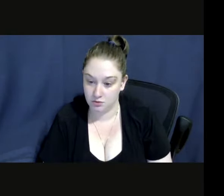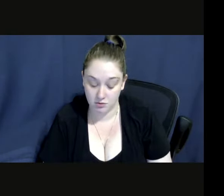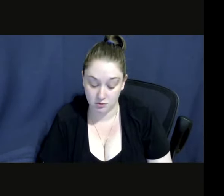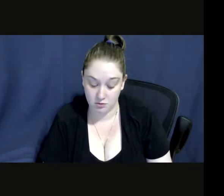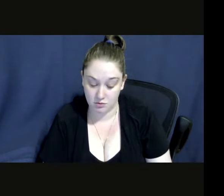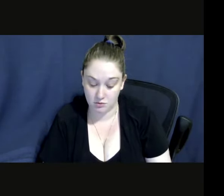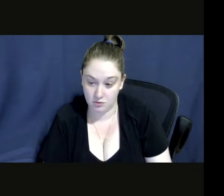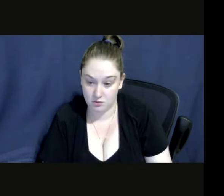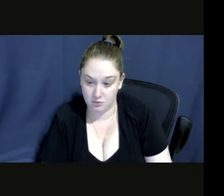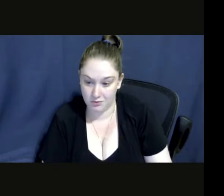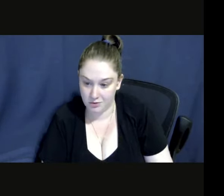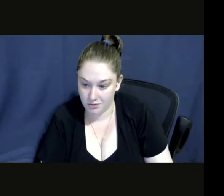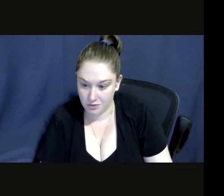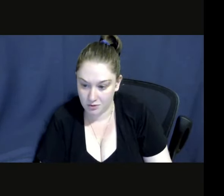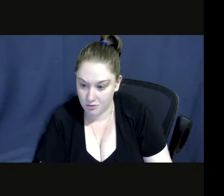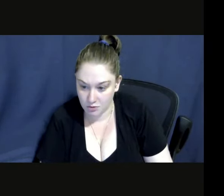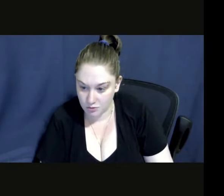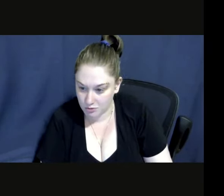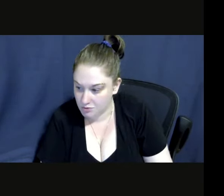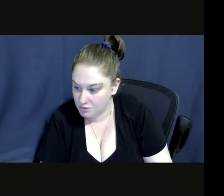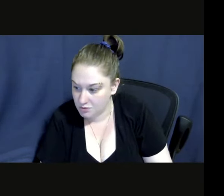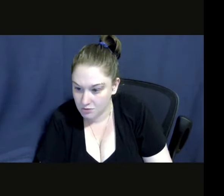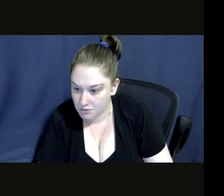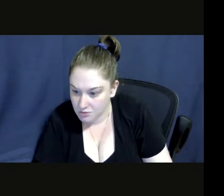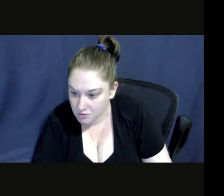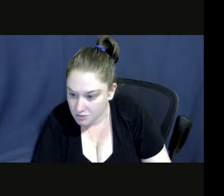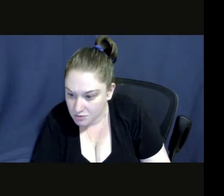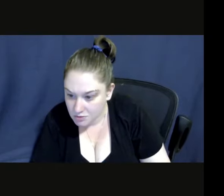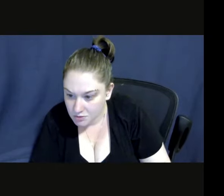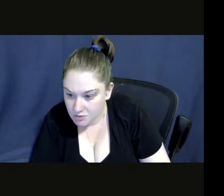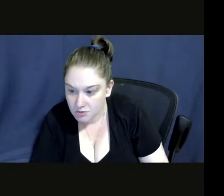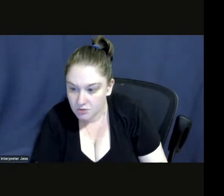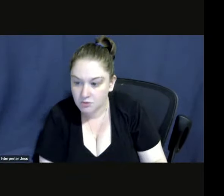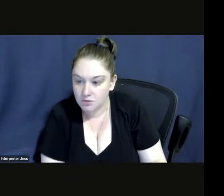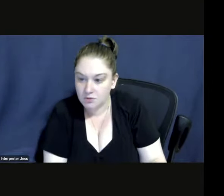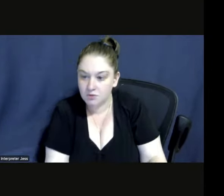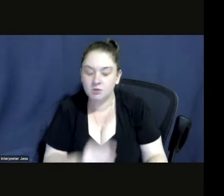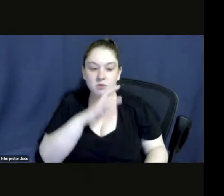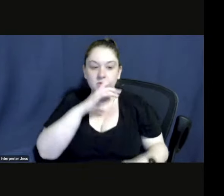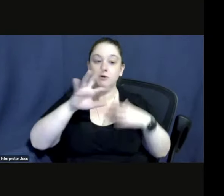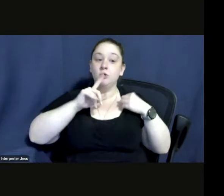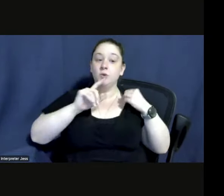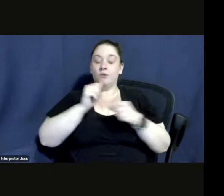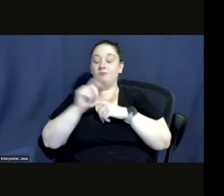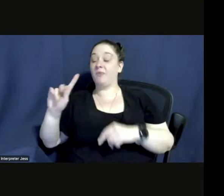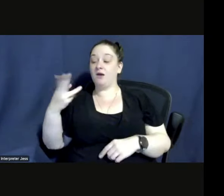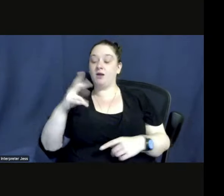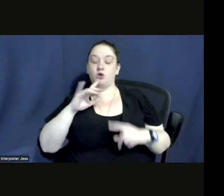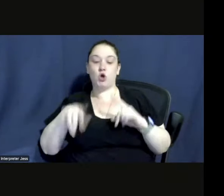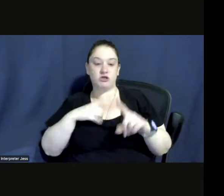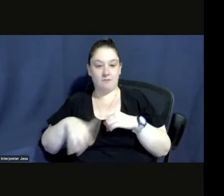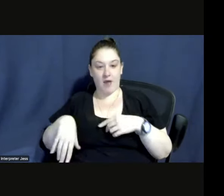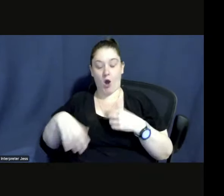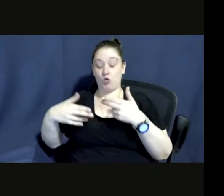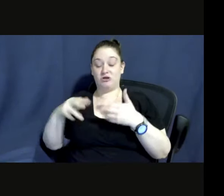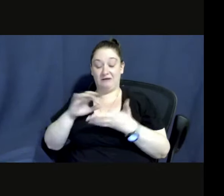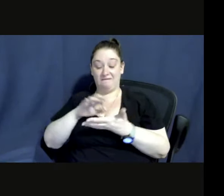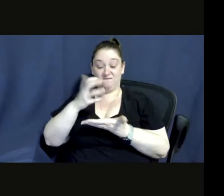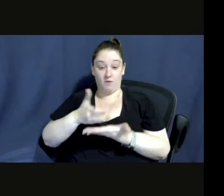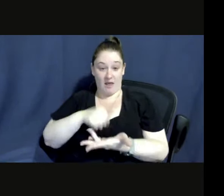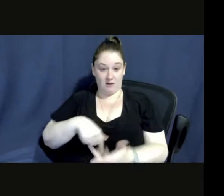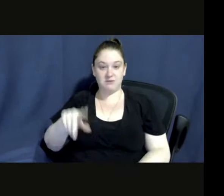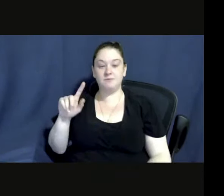Keith talked about fund balance, and really where the story starts is in the upper left-hand corner with the beginning fund balance for the current year, fiscal